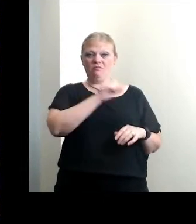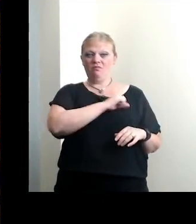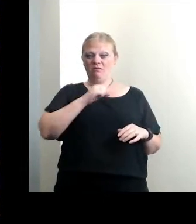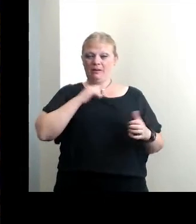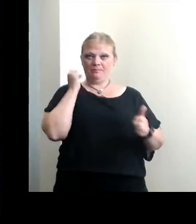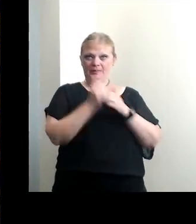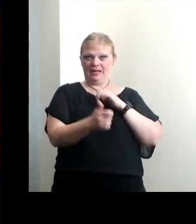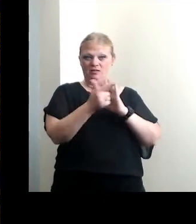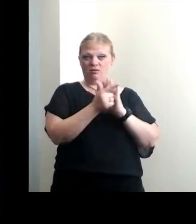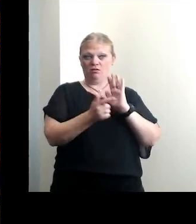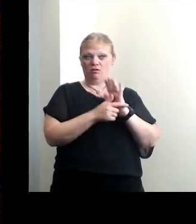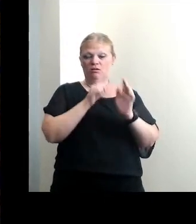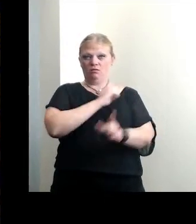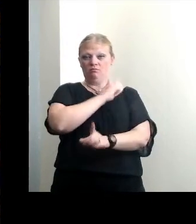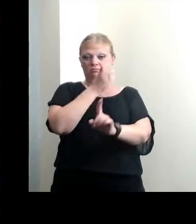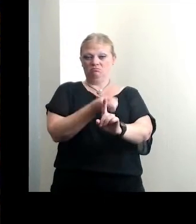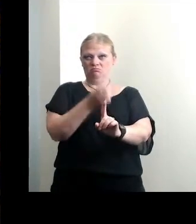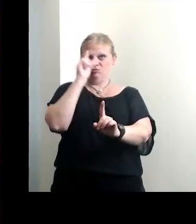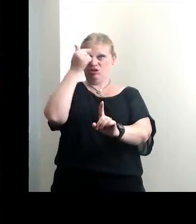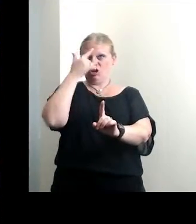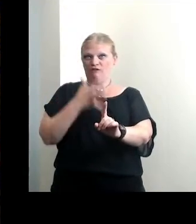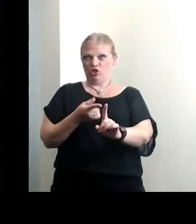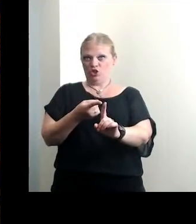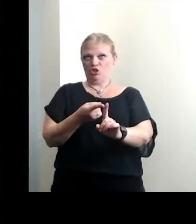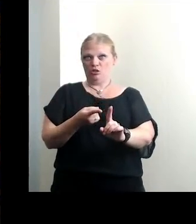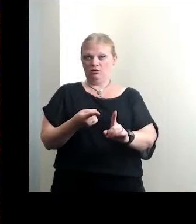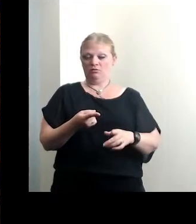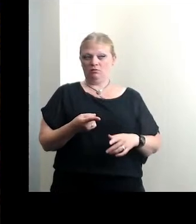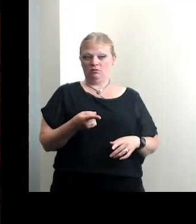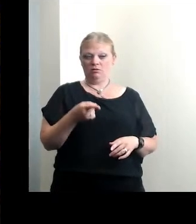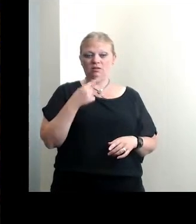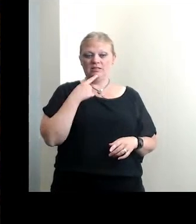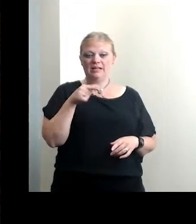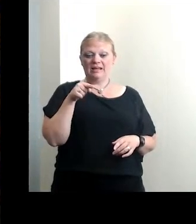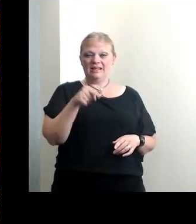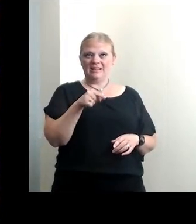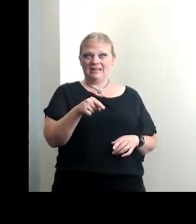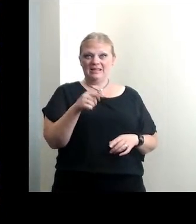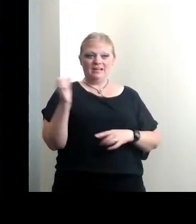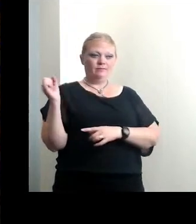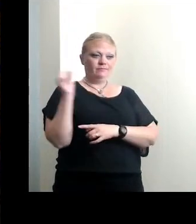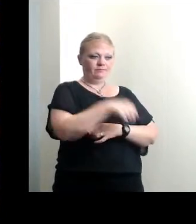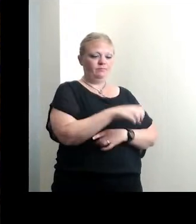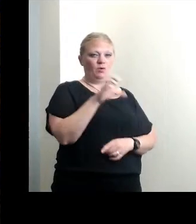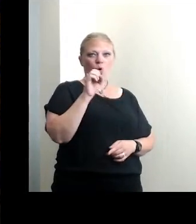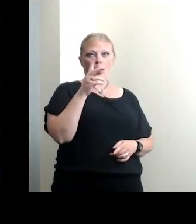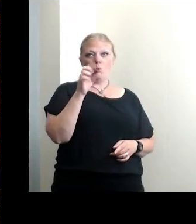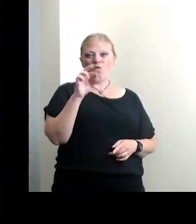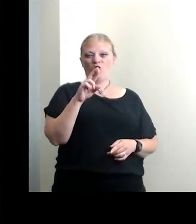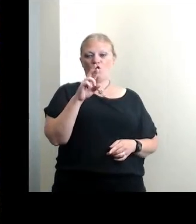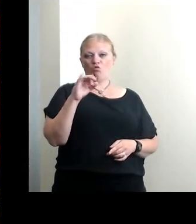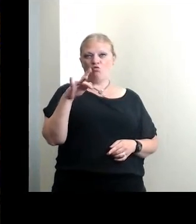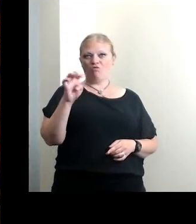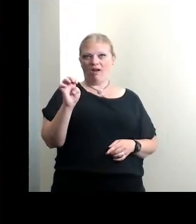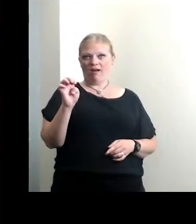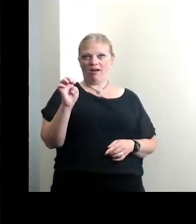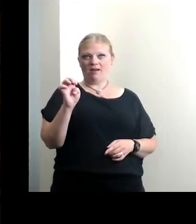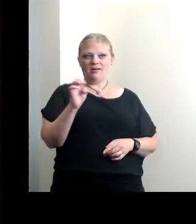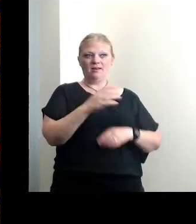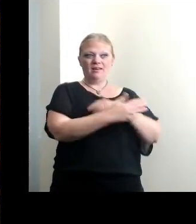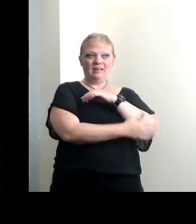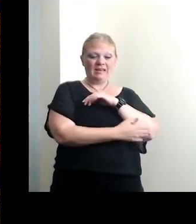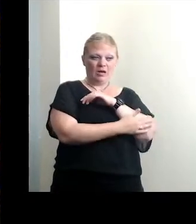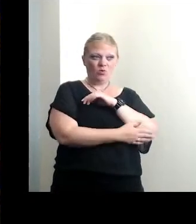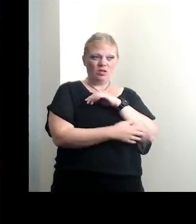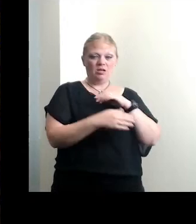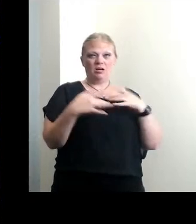the governor power in which it said he overrides the counties and the local health departments. He sets